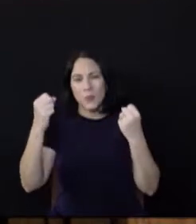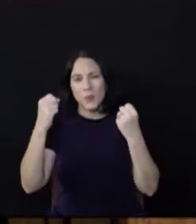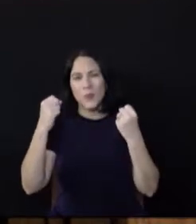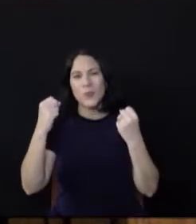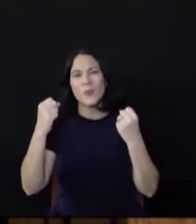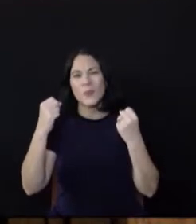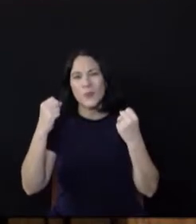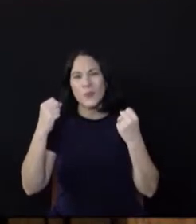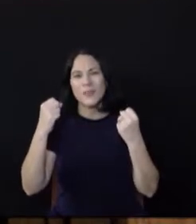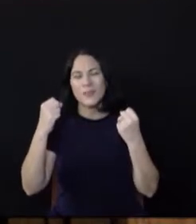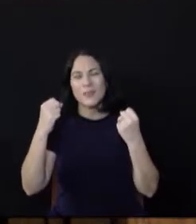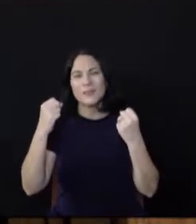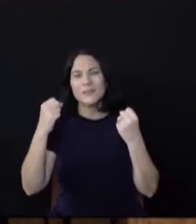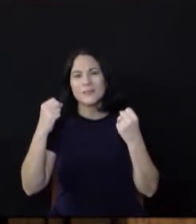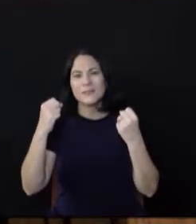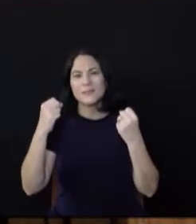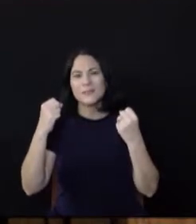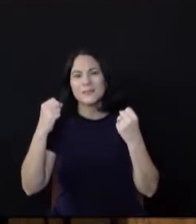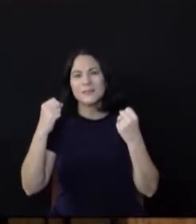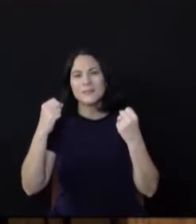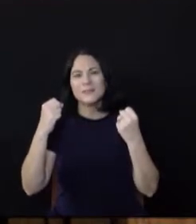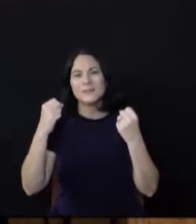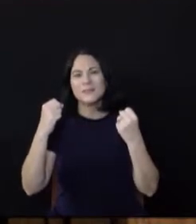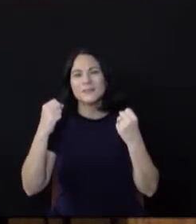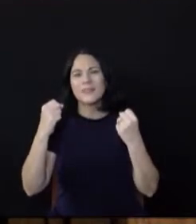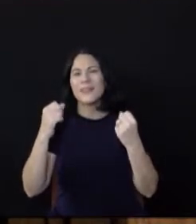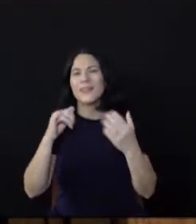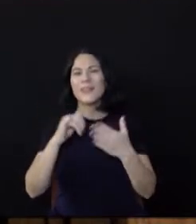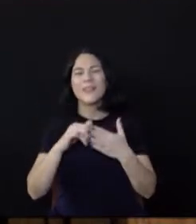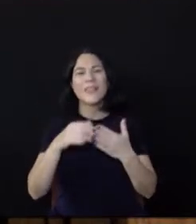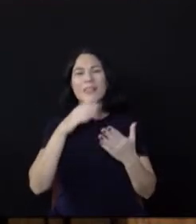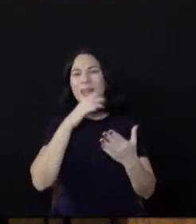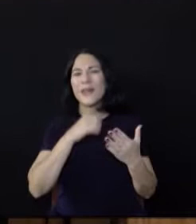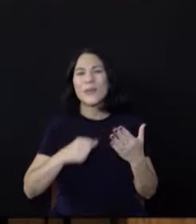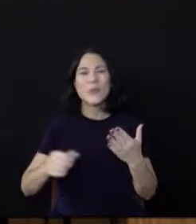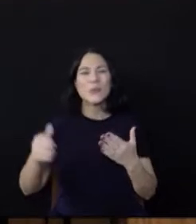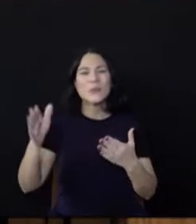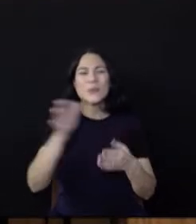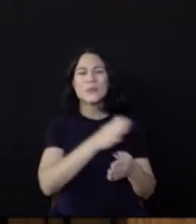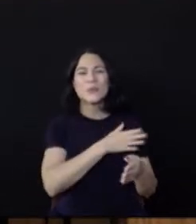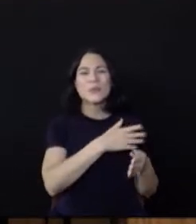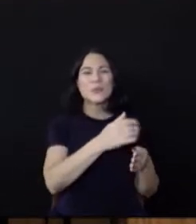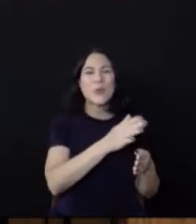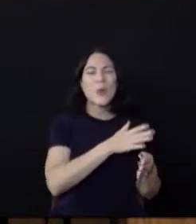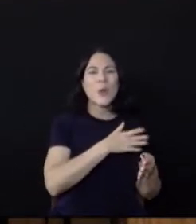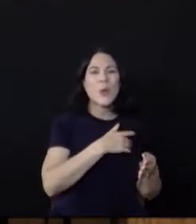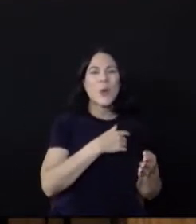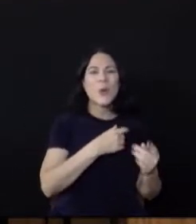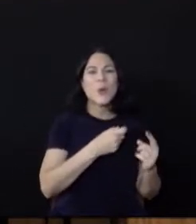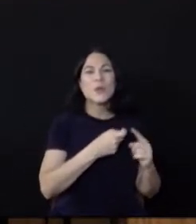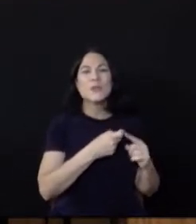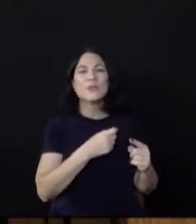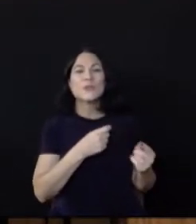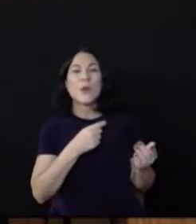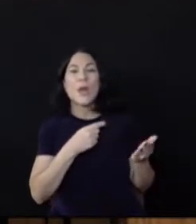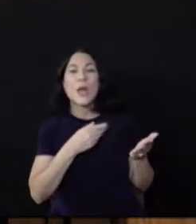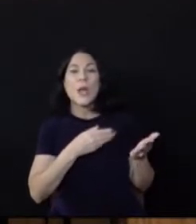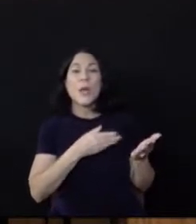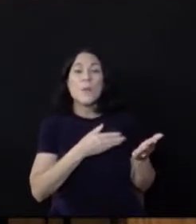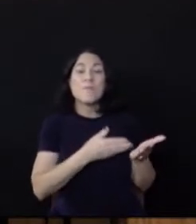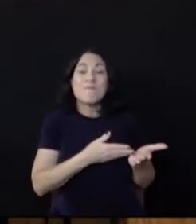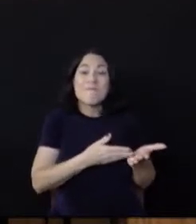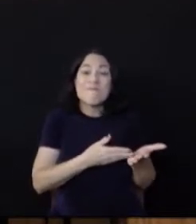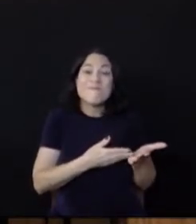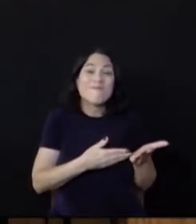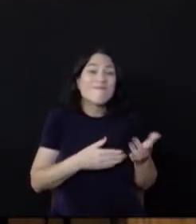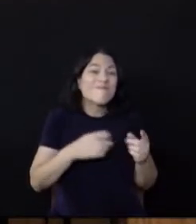whole. That old Gaither song is born born out of this thing we can't